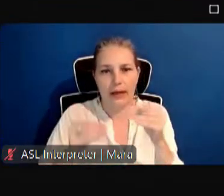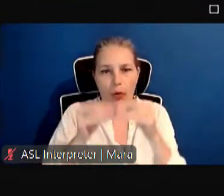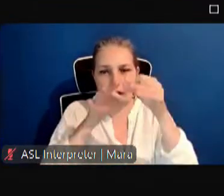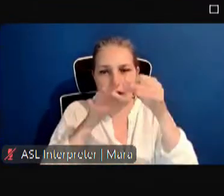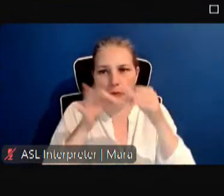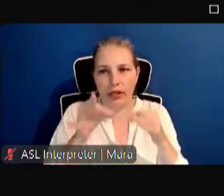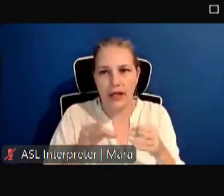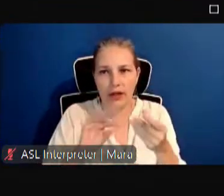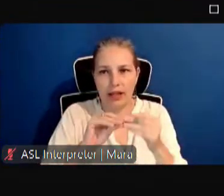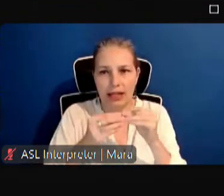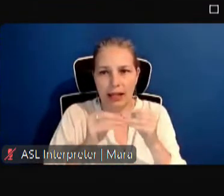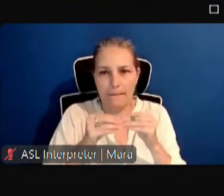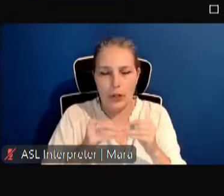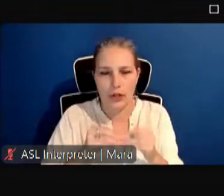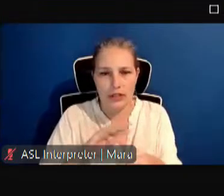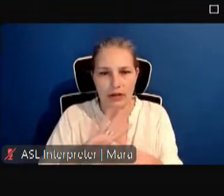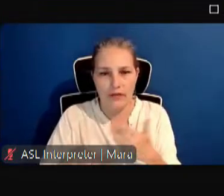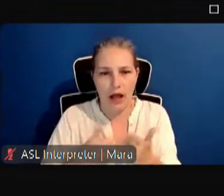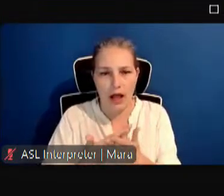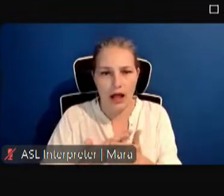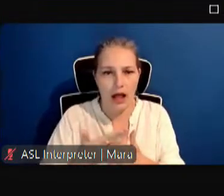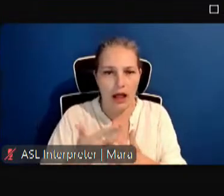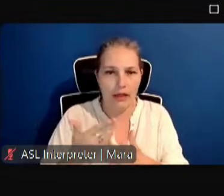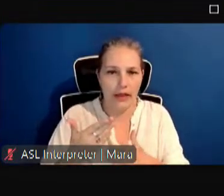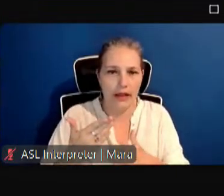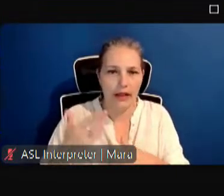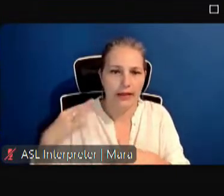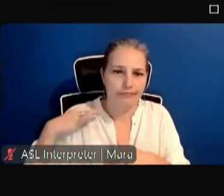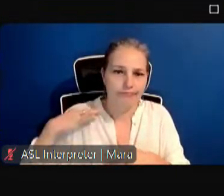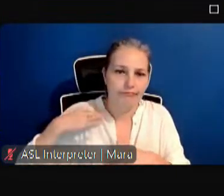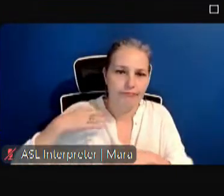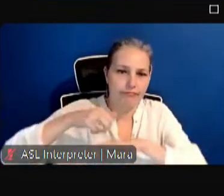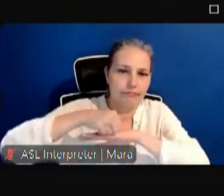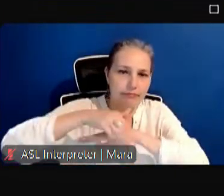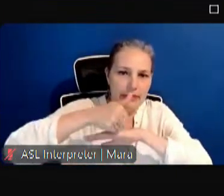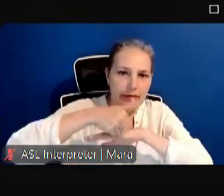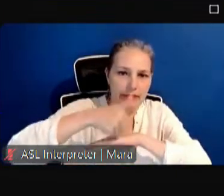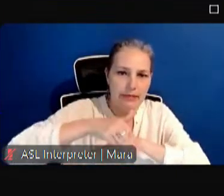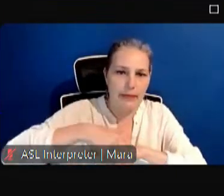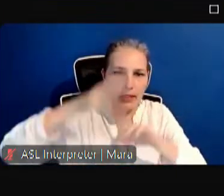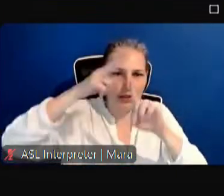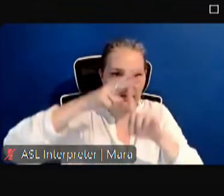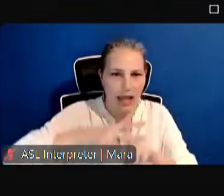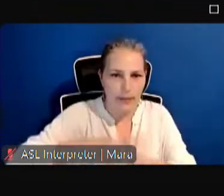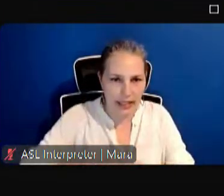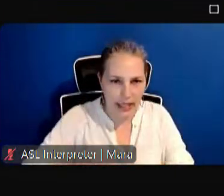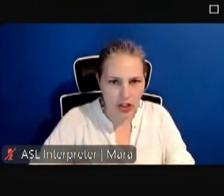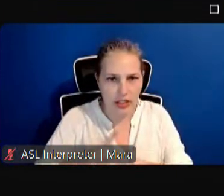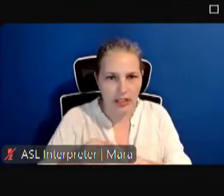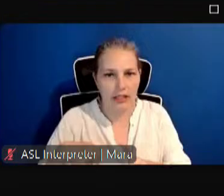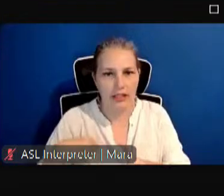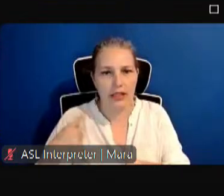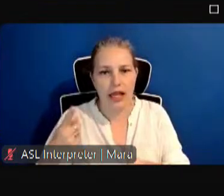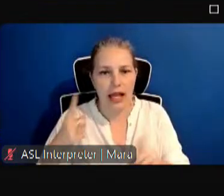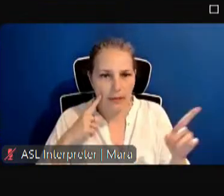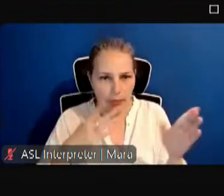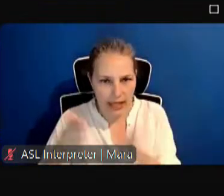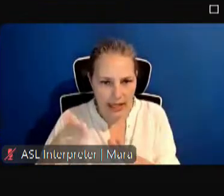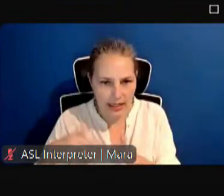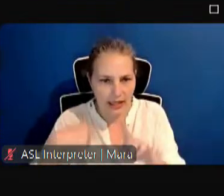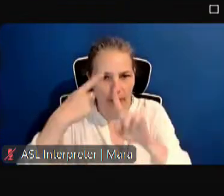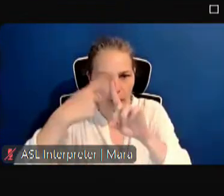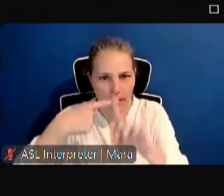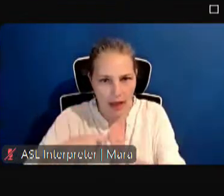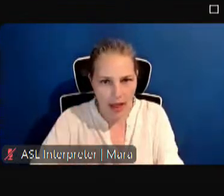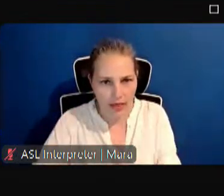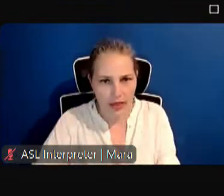of submittals, a number of application submittals to planning each month, and also the average number of days. So